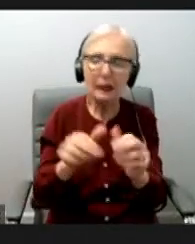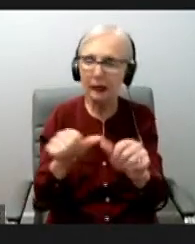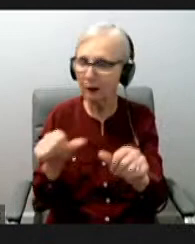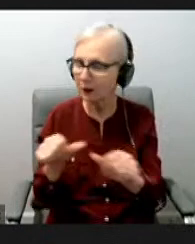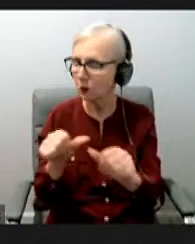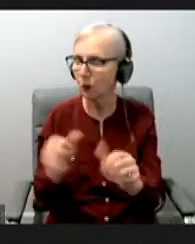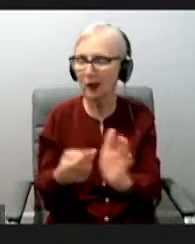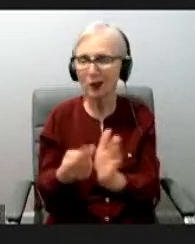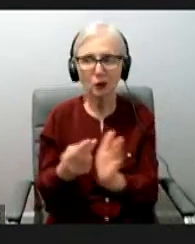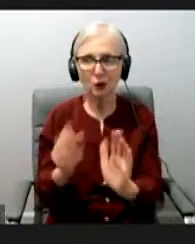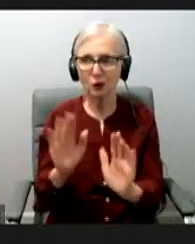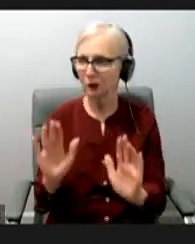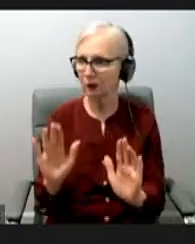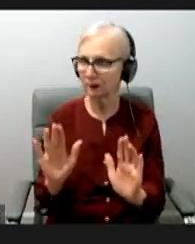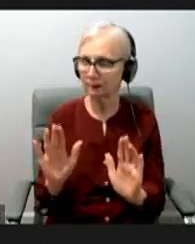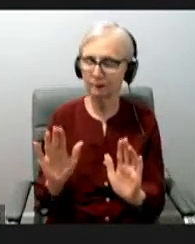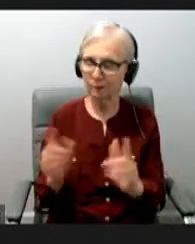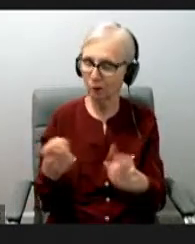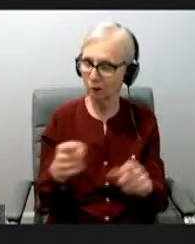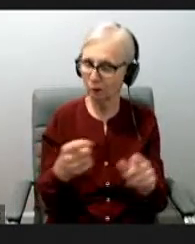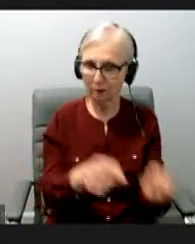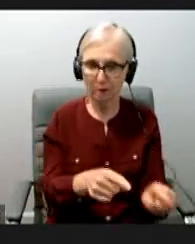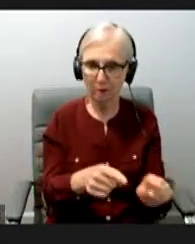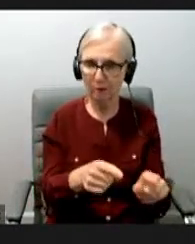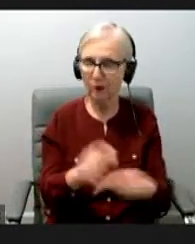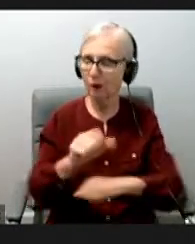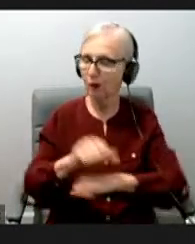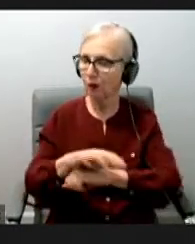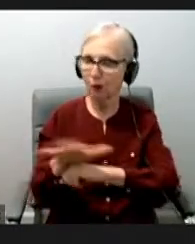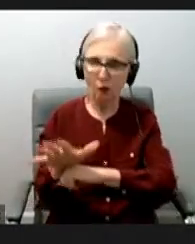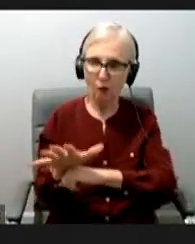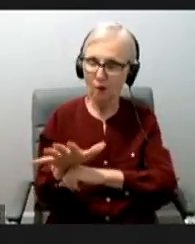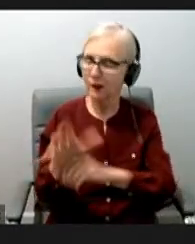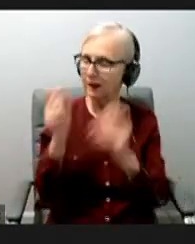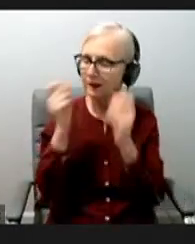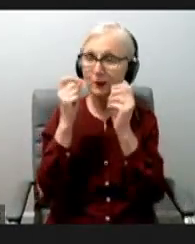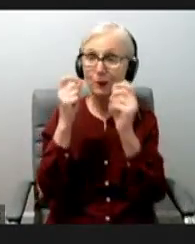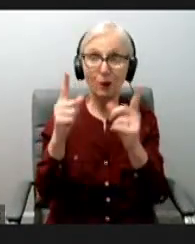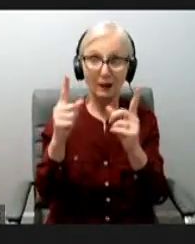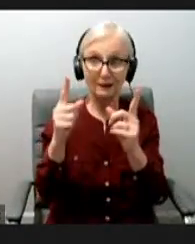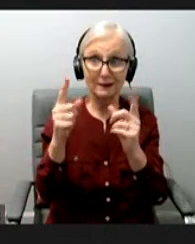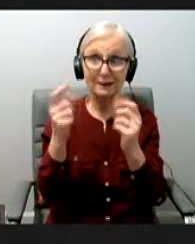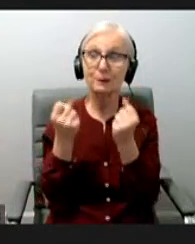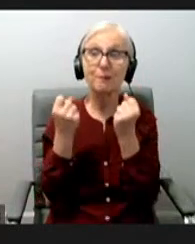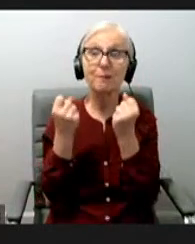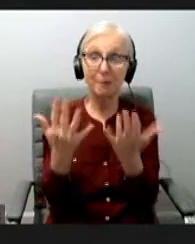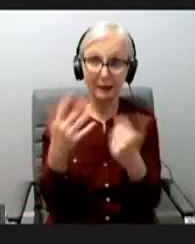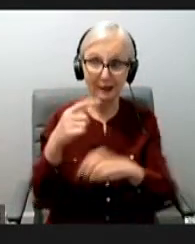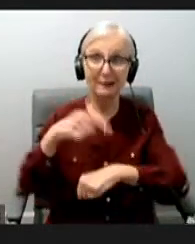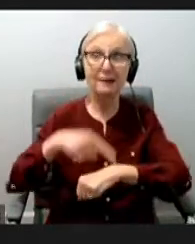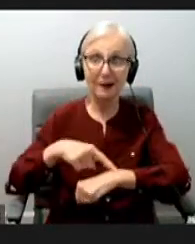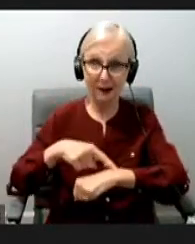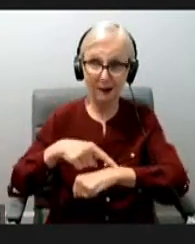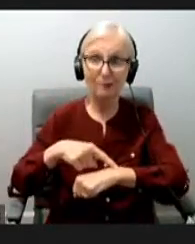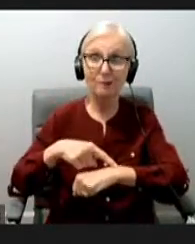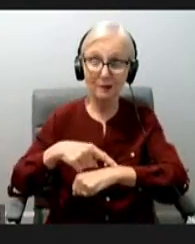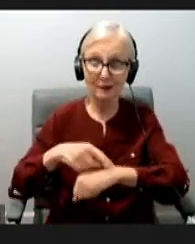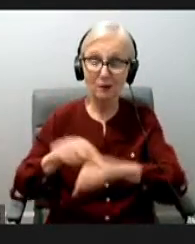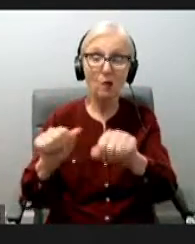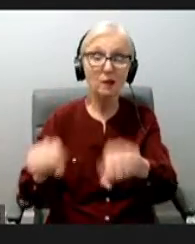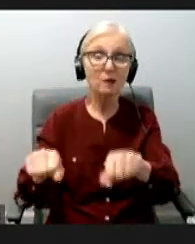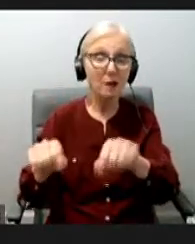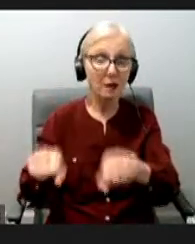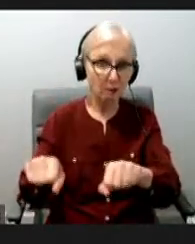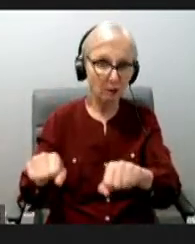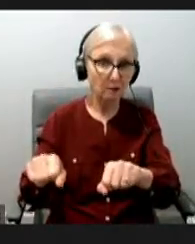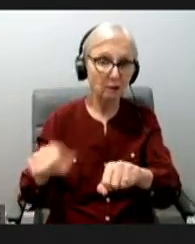say that, unfortunately, COVID-19 has surprised us many times throughout this pandemic. And I think that is possible that we